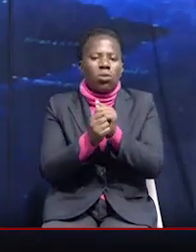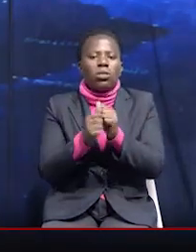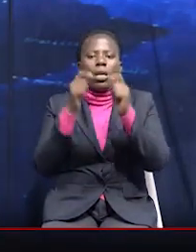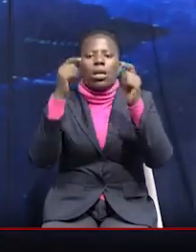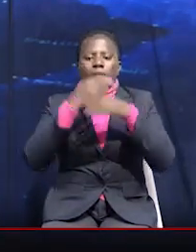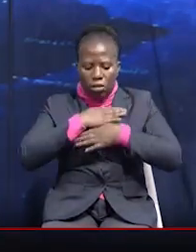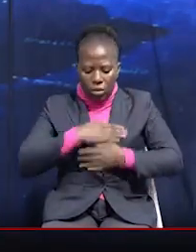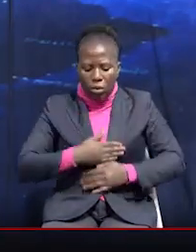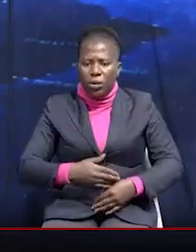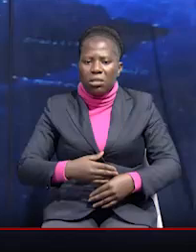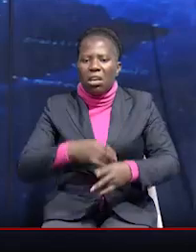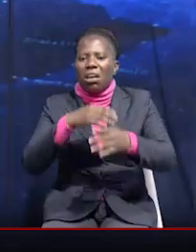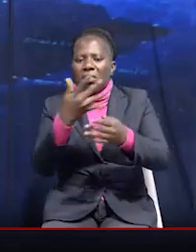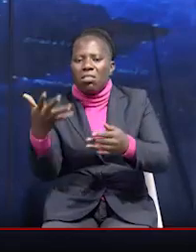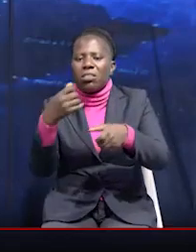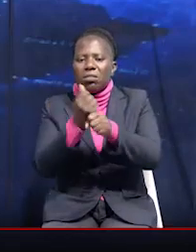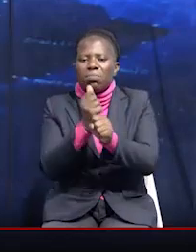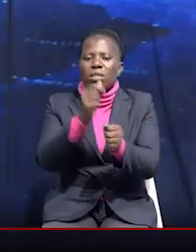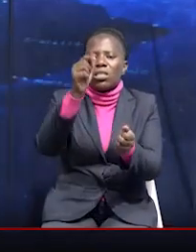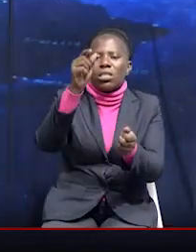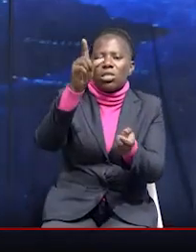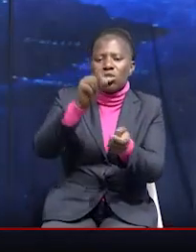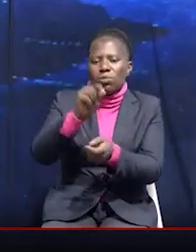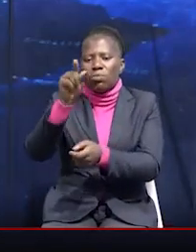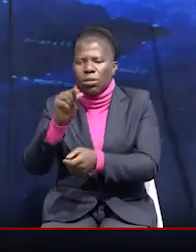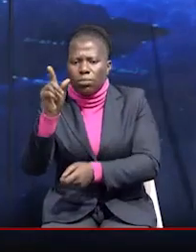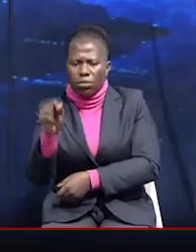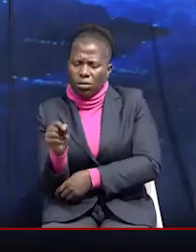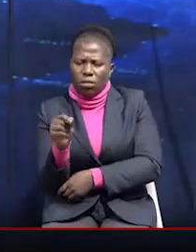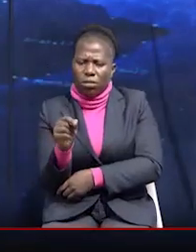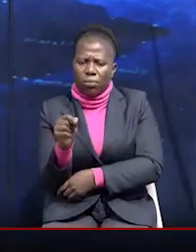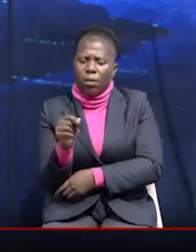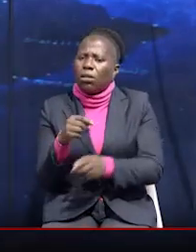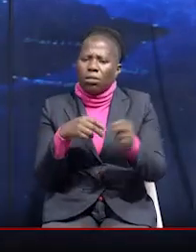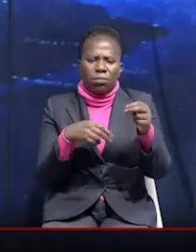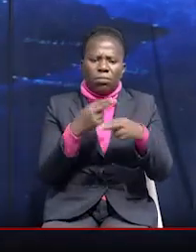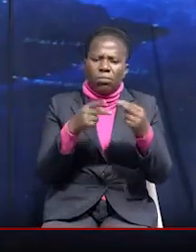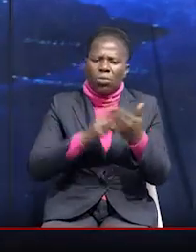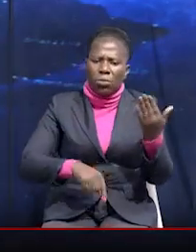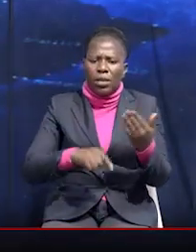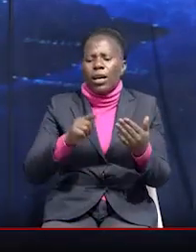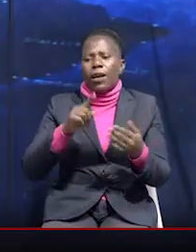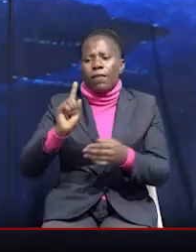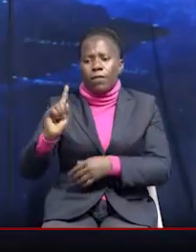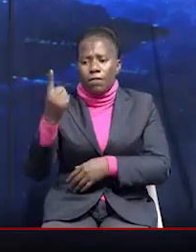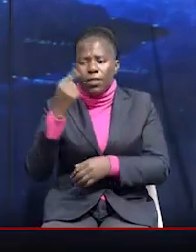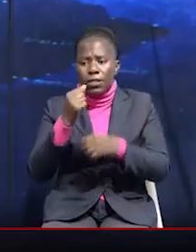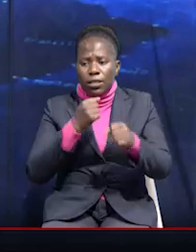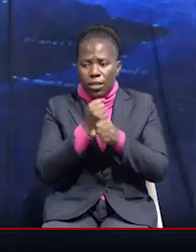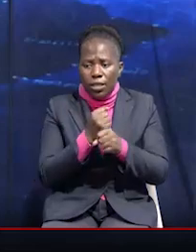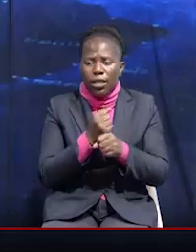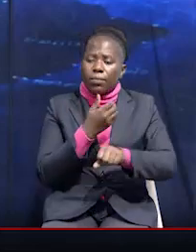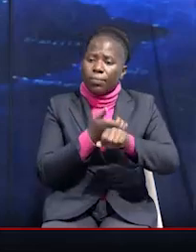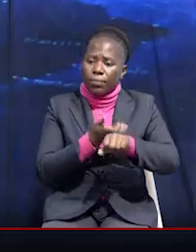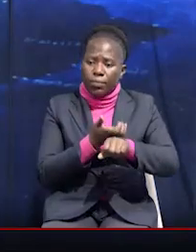to be also a very bad effect also to their first quarter of the preceding